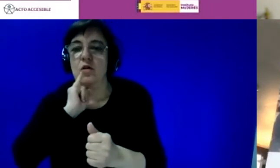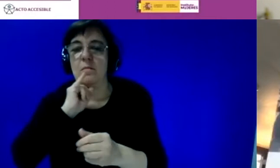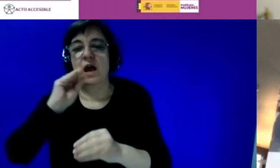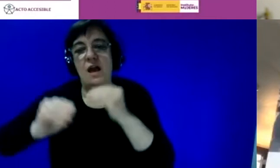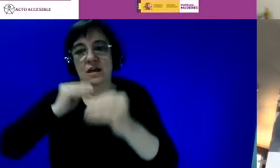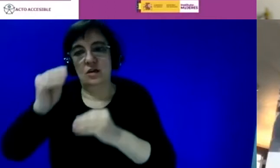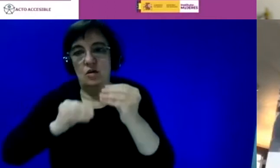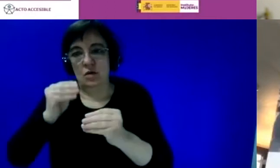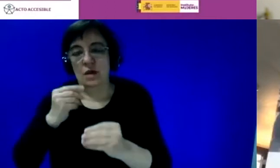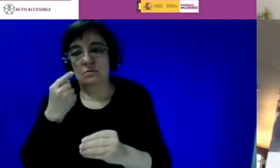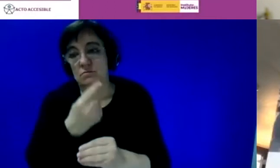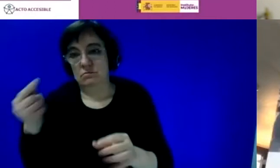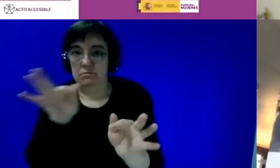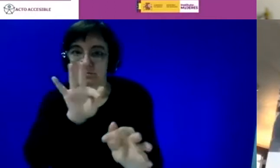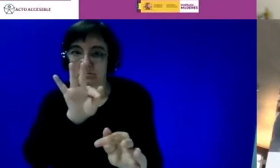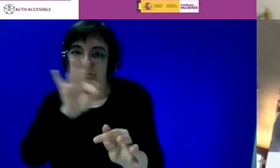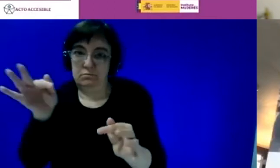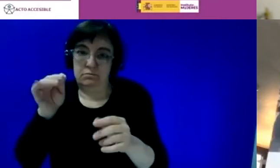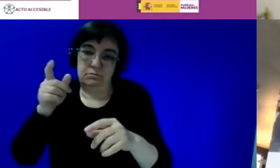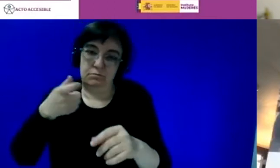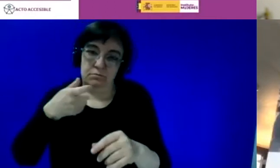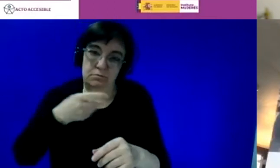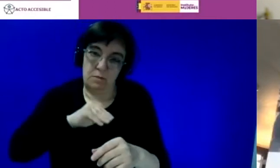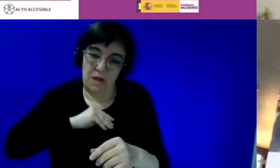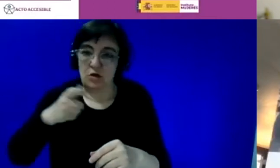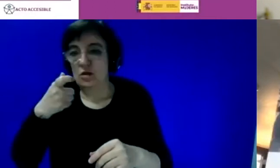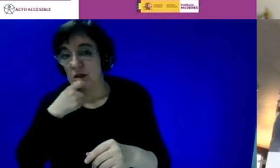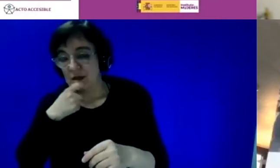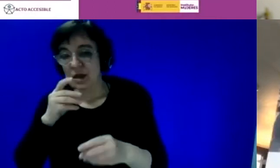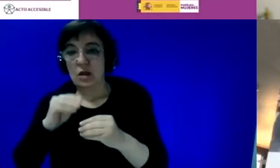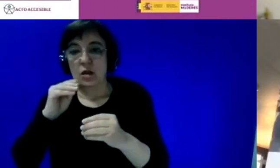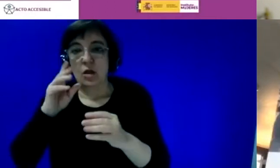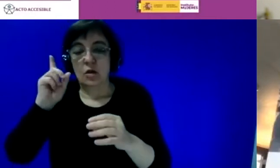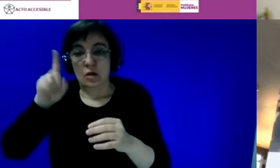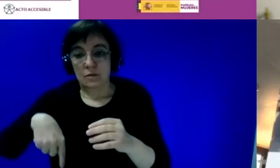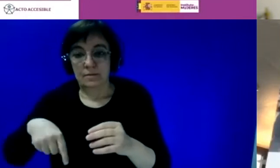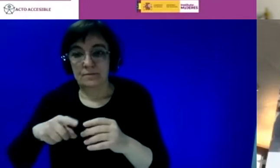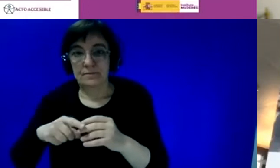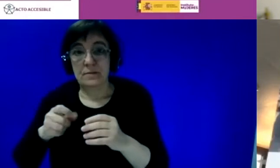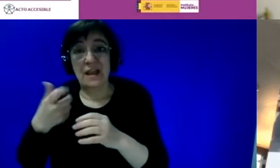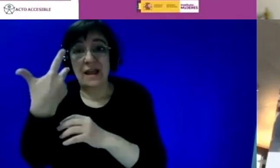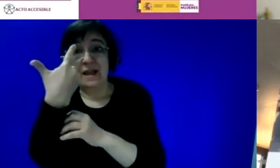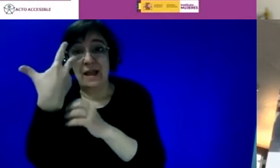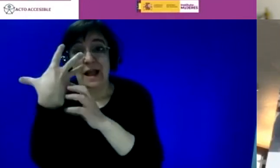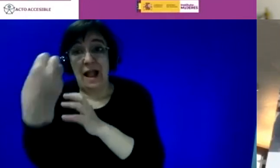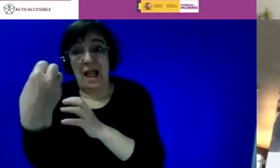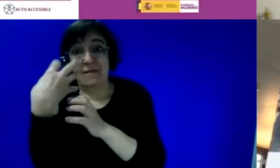activate in the language which is being used during the seminar.